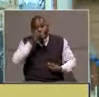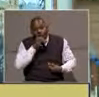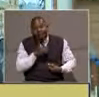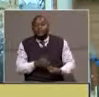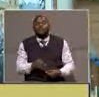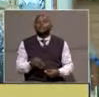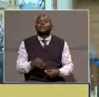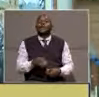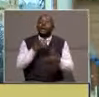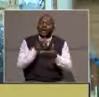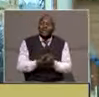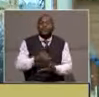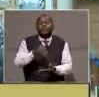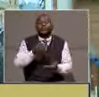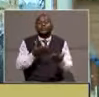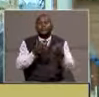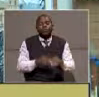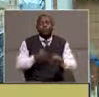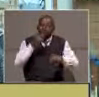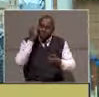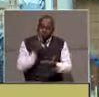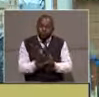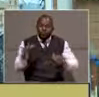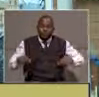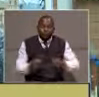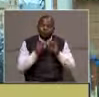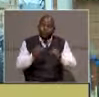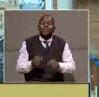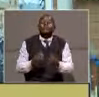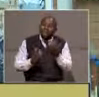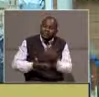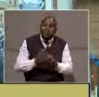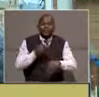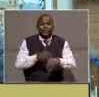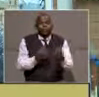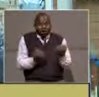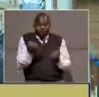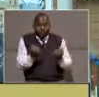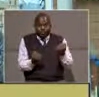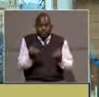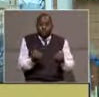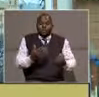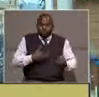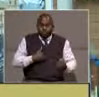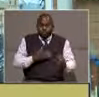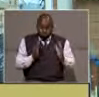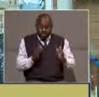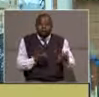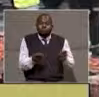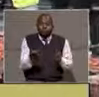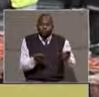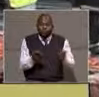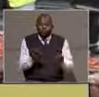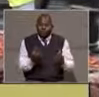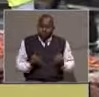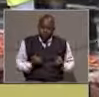of accidents. We must stop accidents. We must take care when we are driving that we are the engine of the transport.